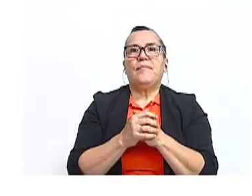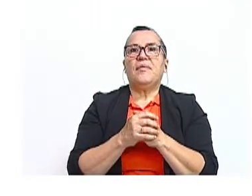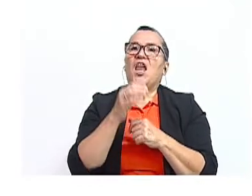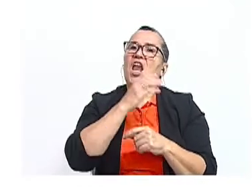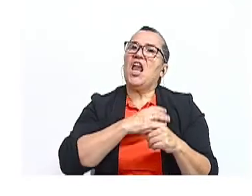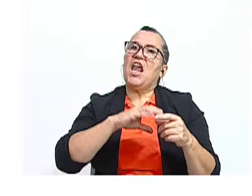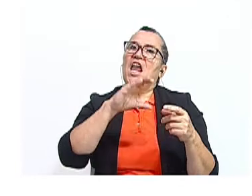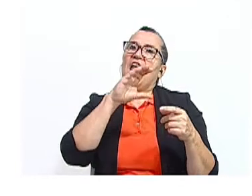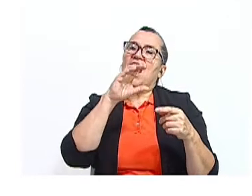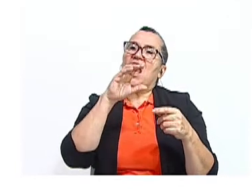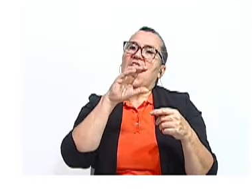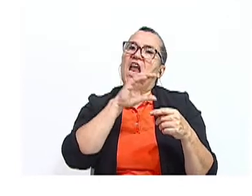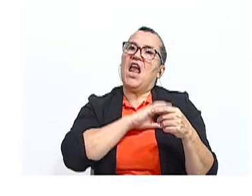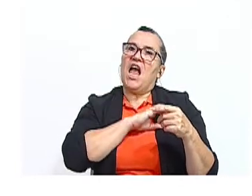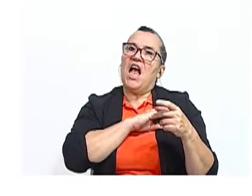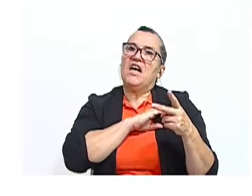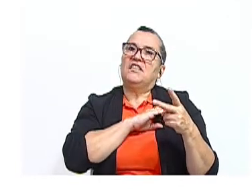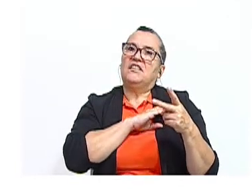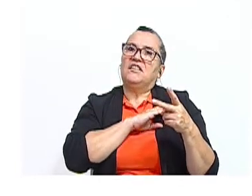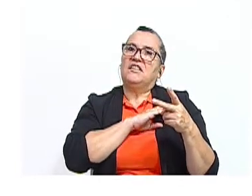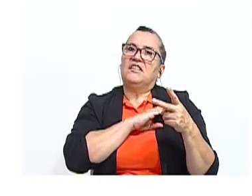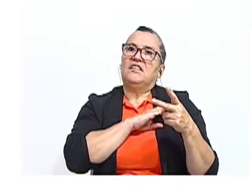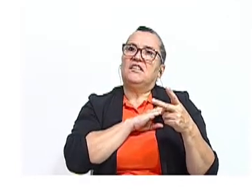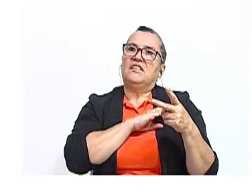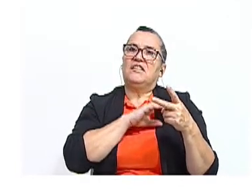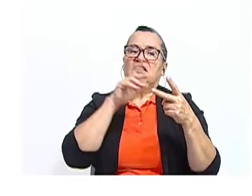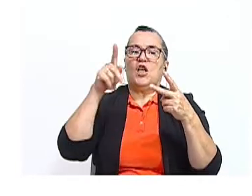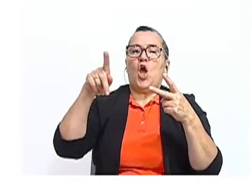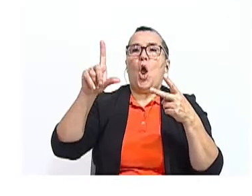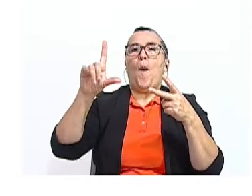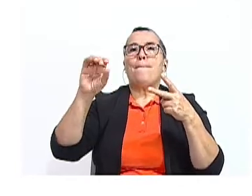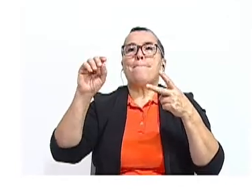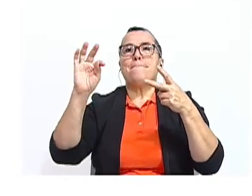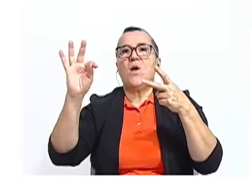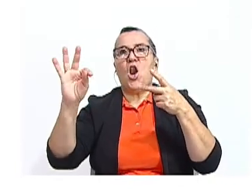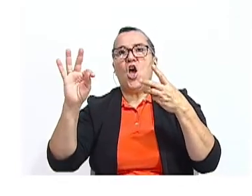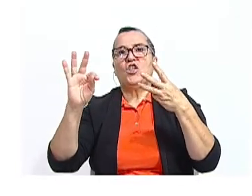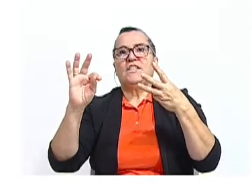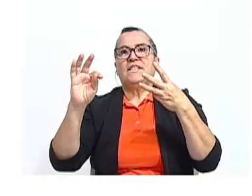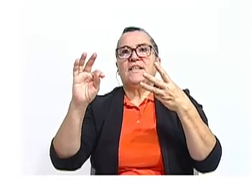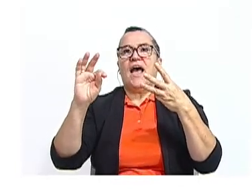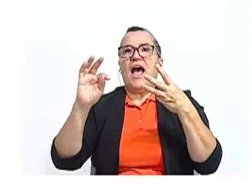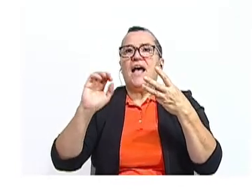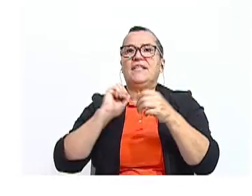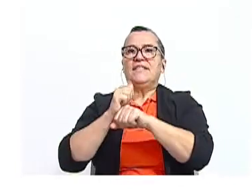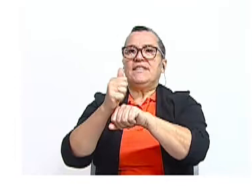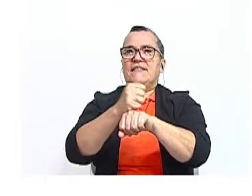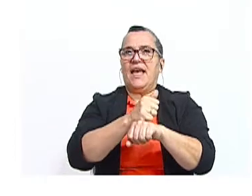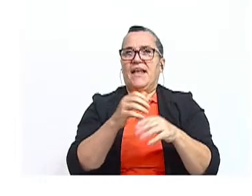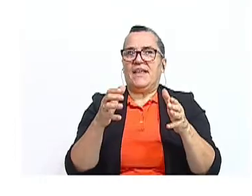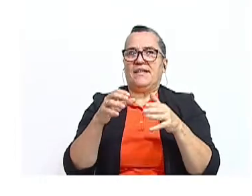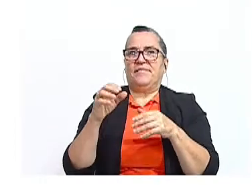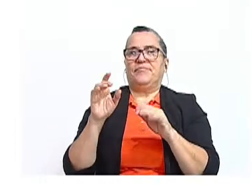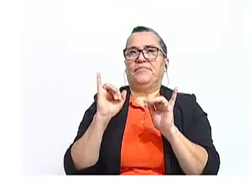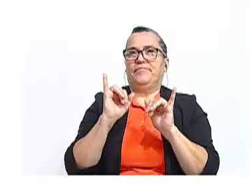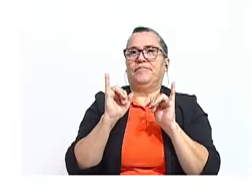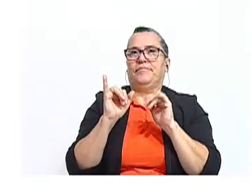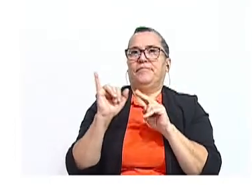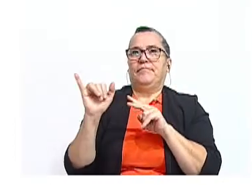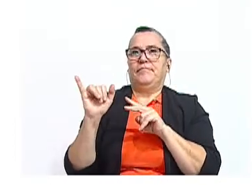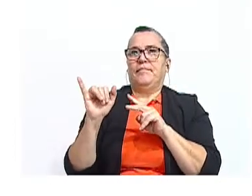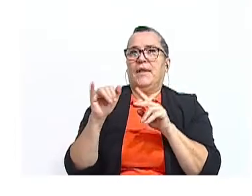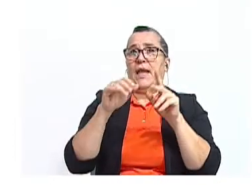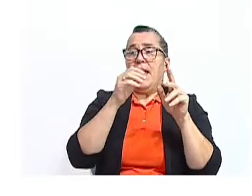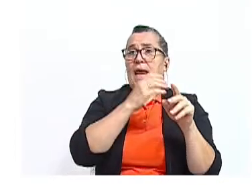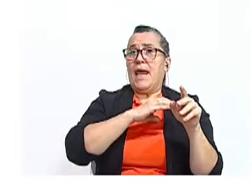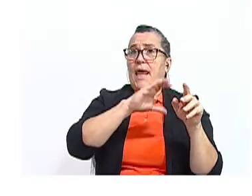we have what these words are, right? In the case of the characters, well, they are the people